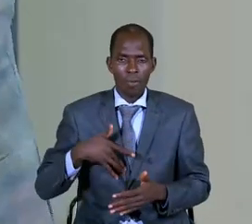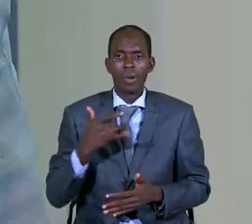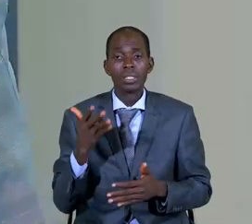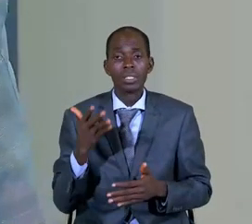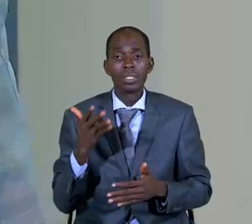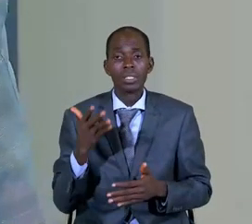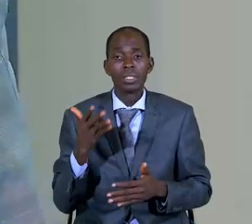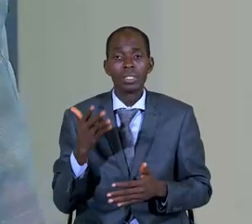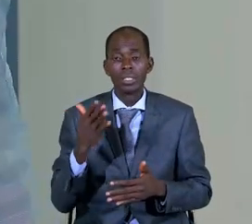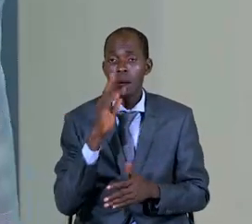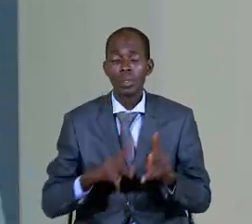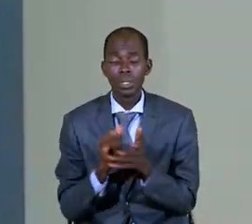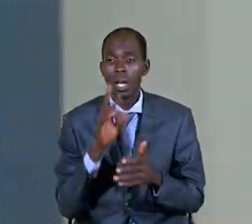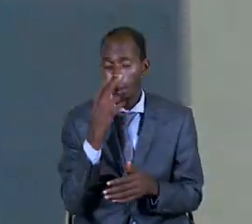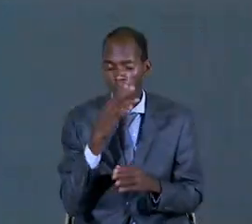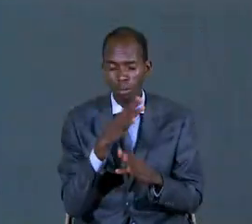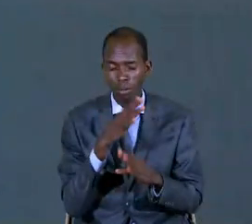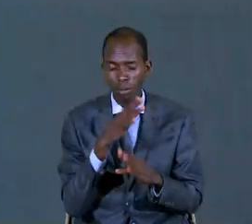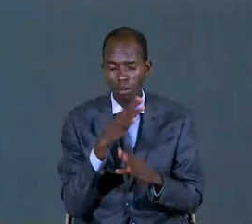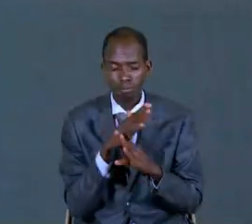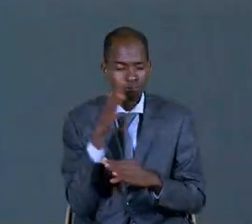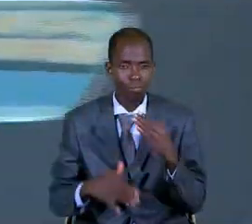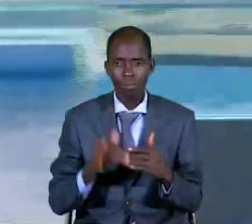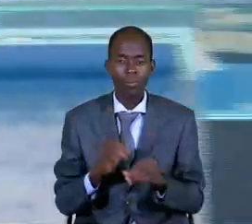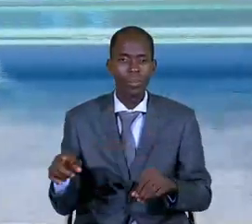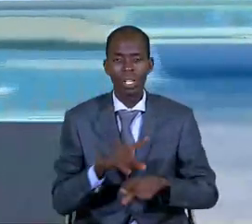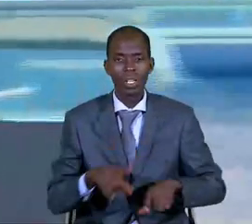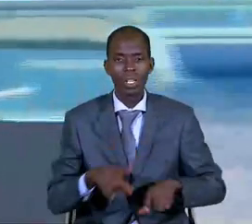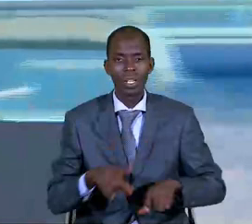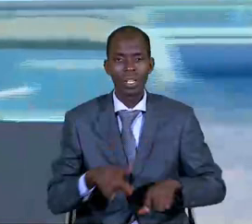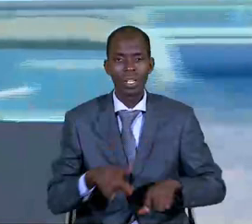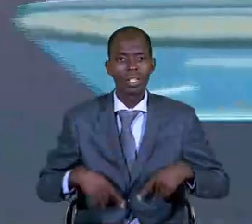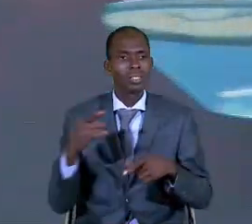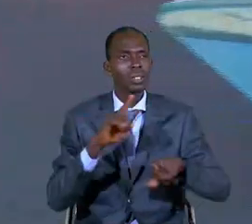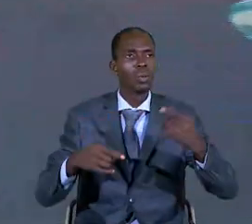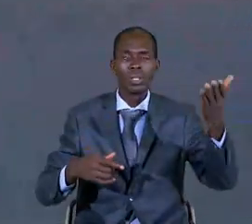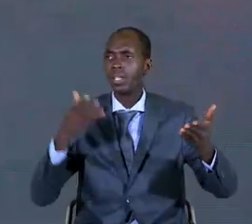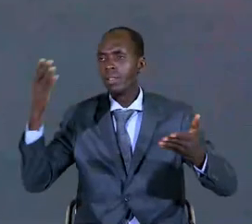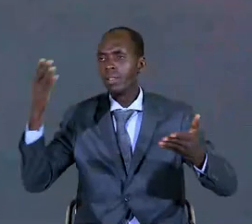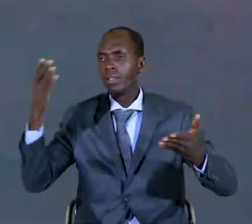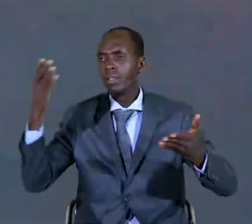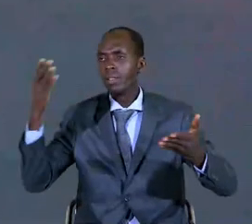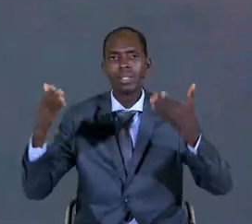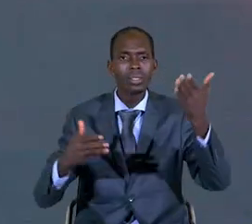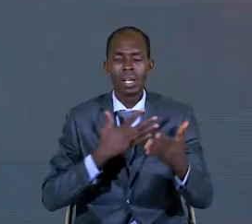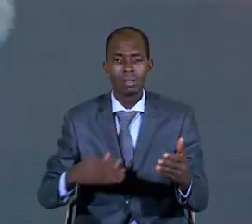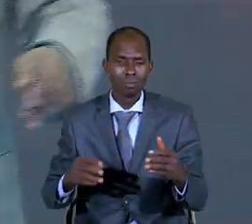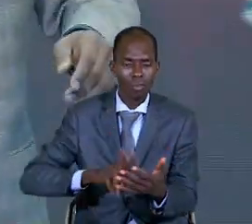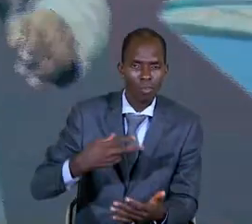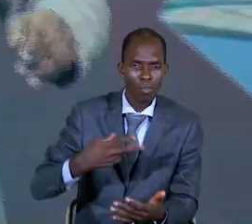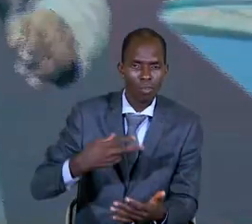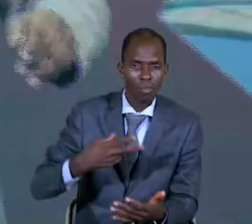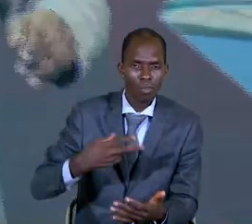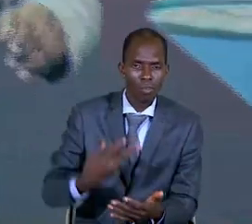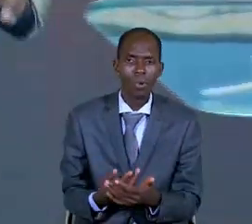blind completely in their lives. They are here and there and they stumble and they don't know what they stumble